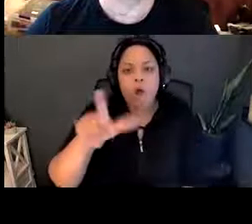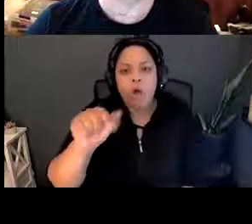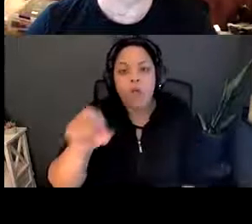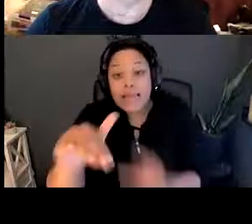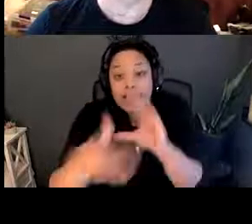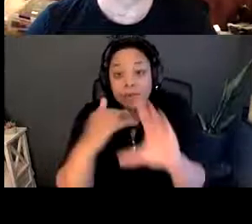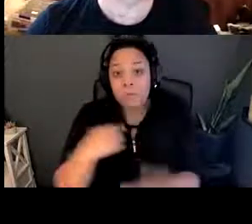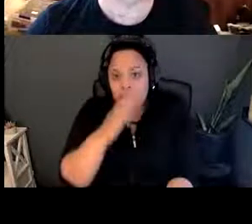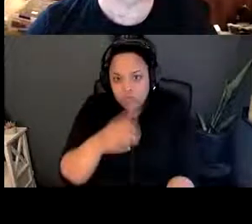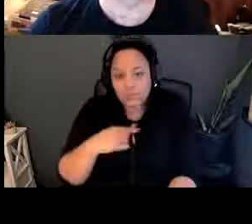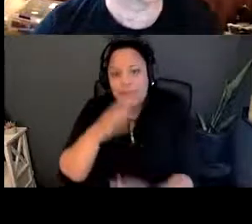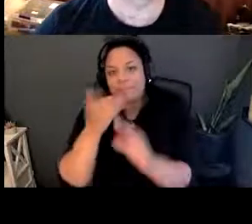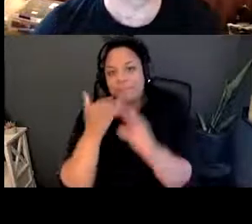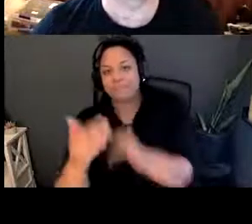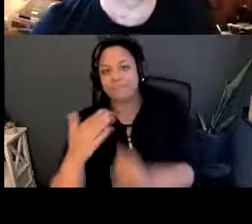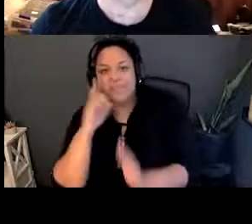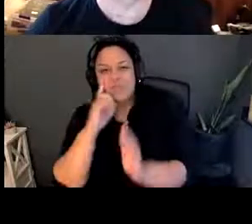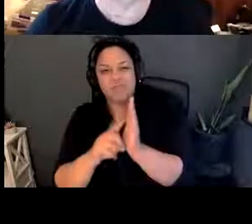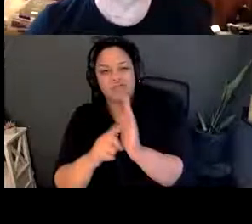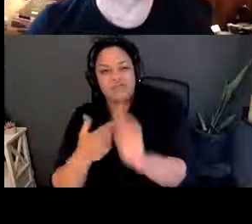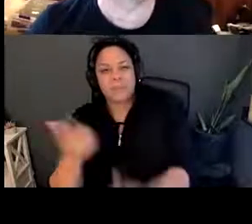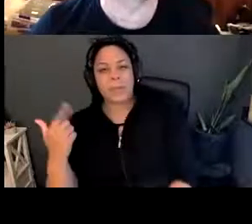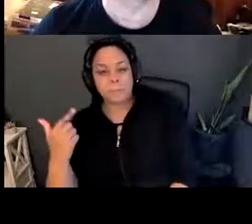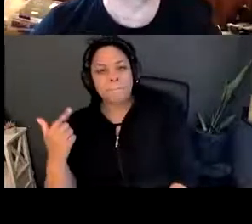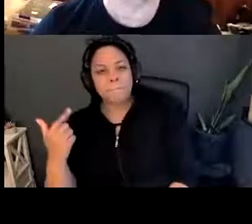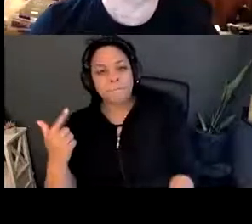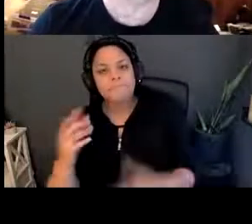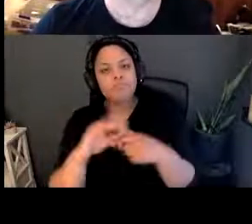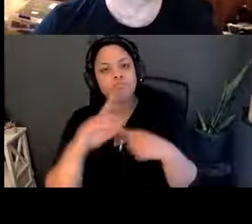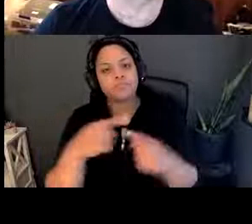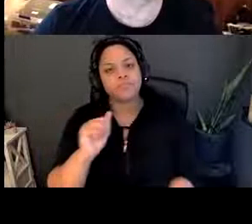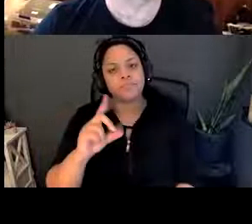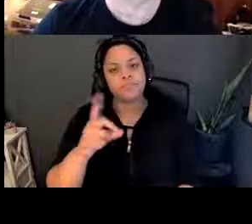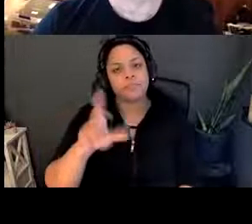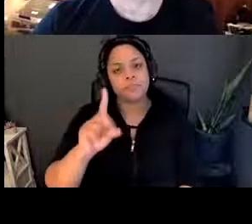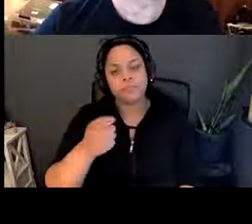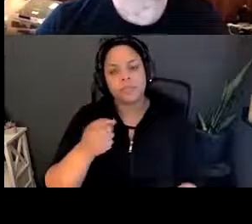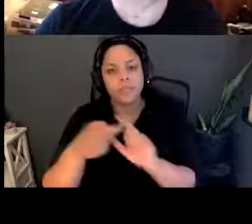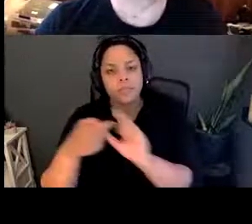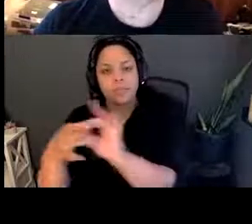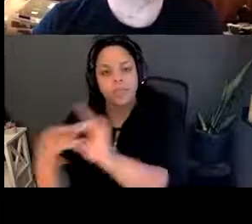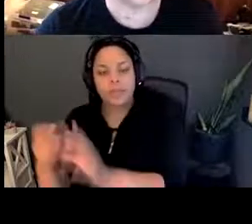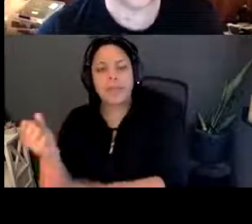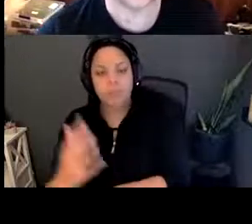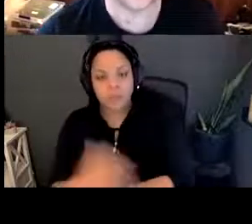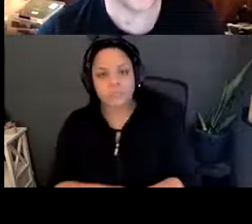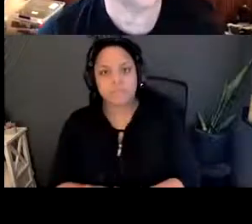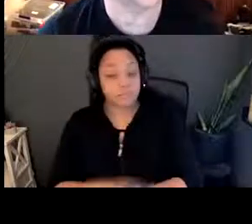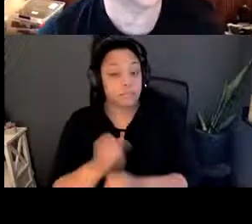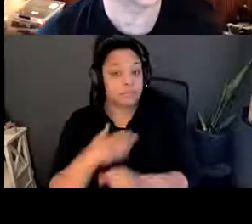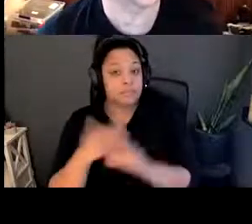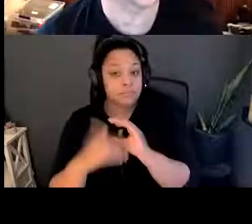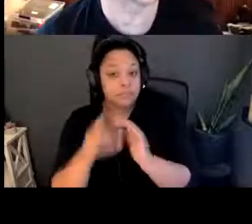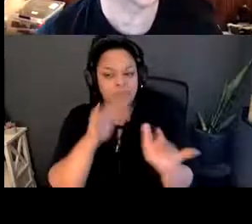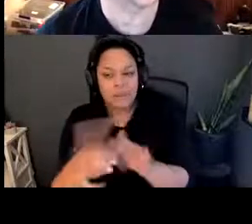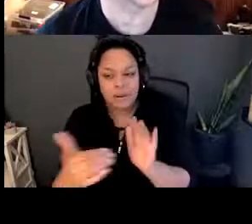directly, I'll send you a study that I just did last year that talks about ADHD and problem gambling. So again, you've got my email. I'll type it again